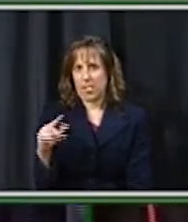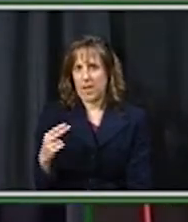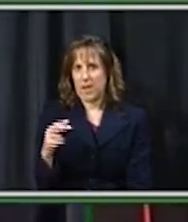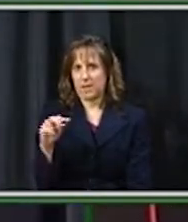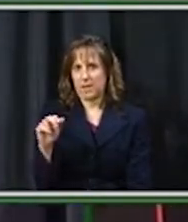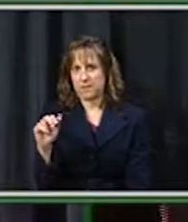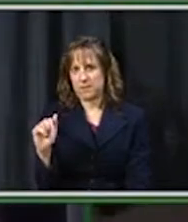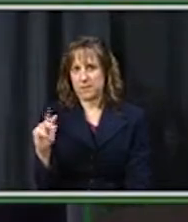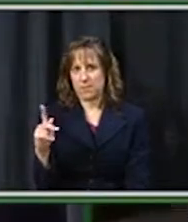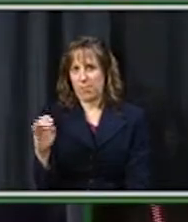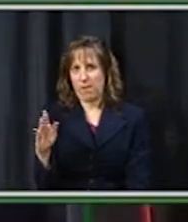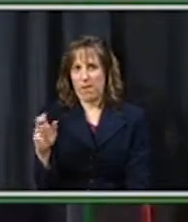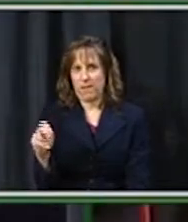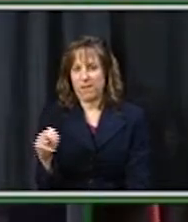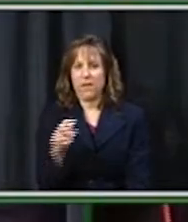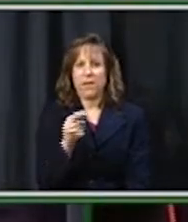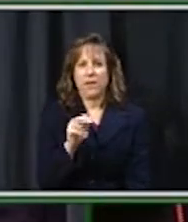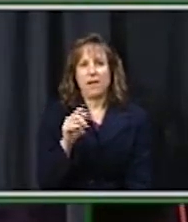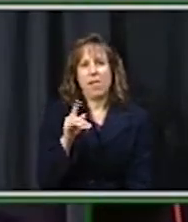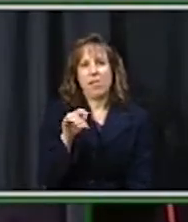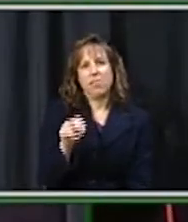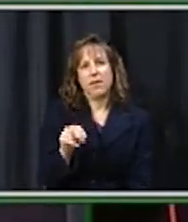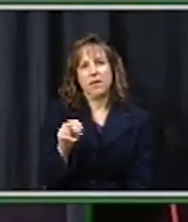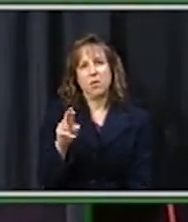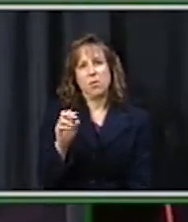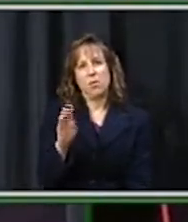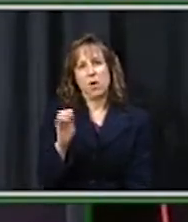Nathan Roberts.